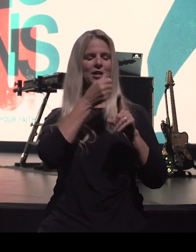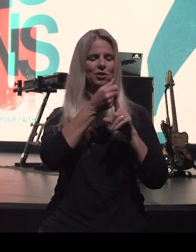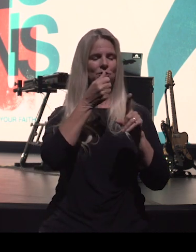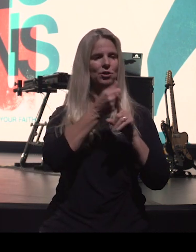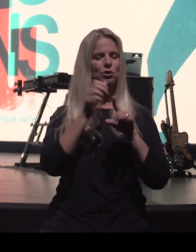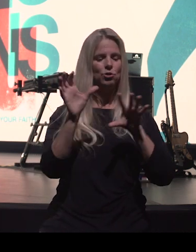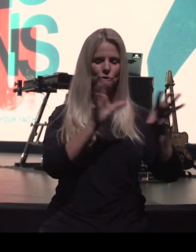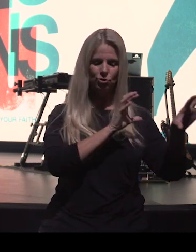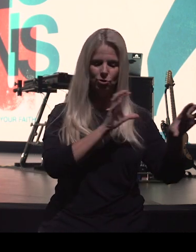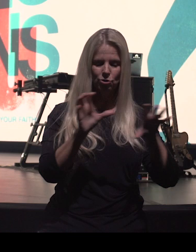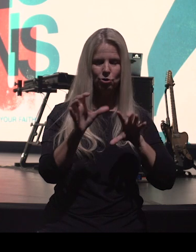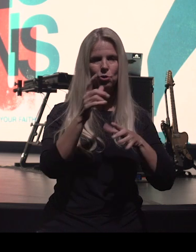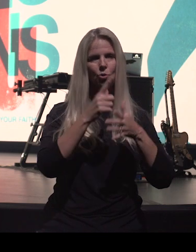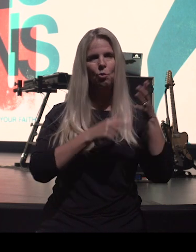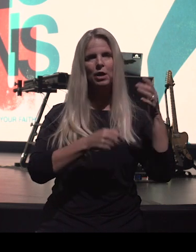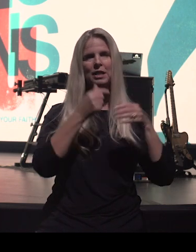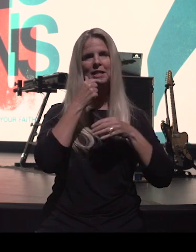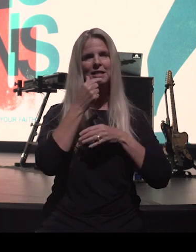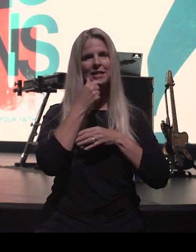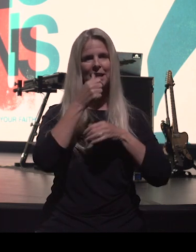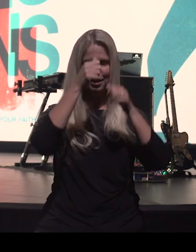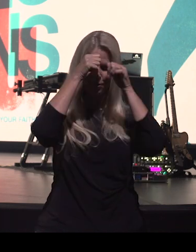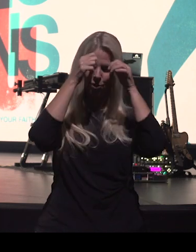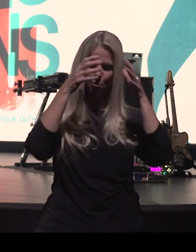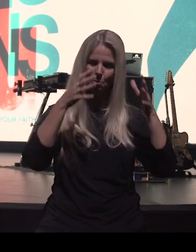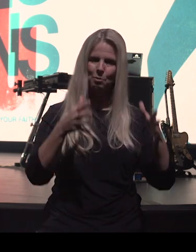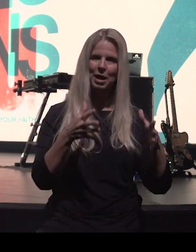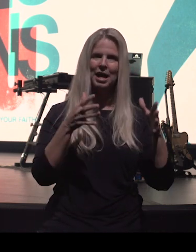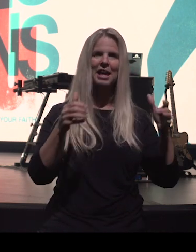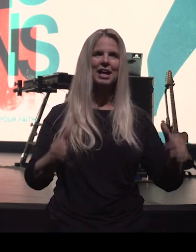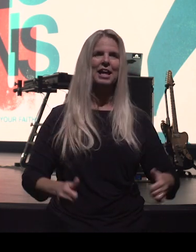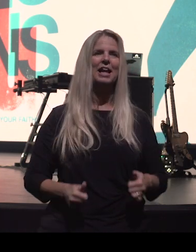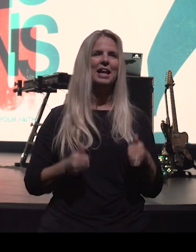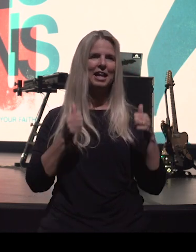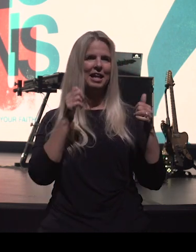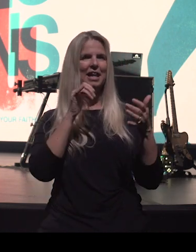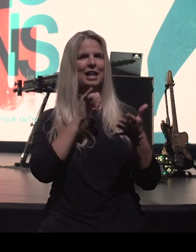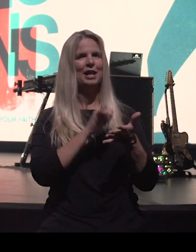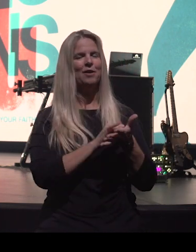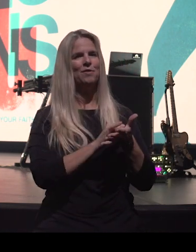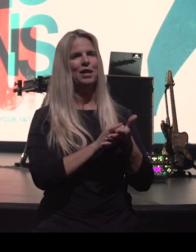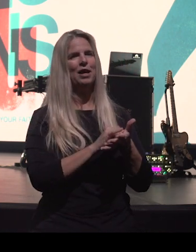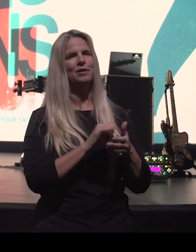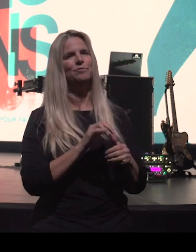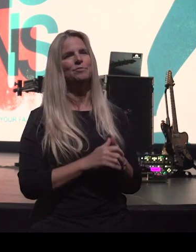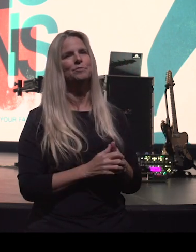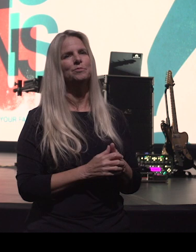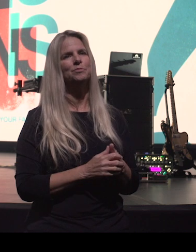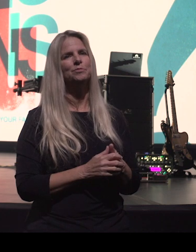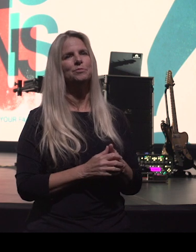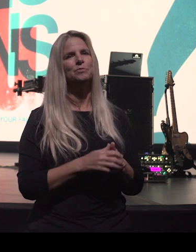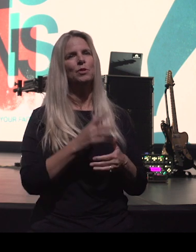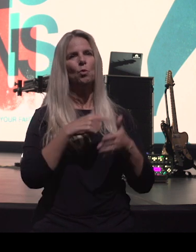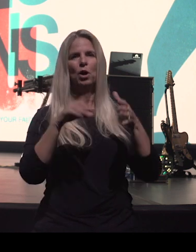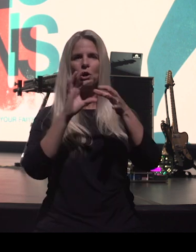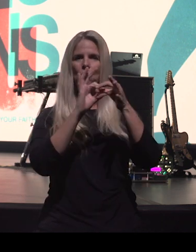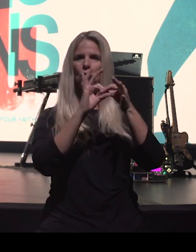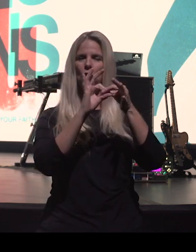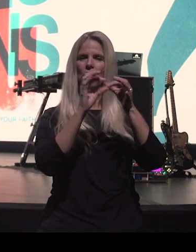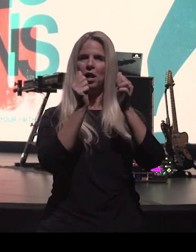says. Live it out. Why? You want to know what correlates to spiritual growth? Not Bible knowledge,